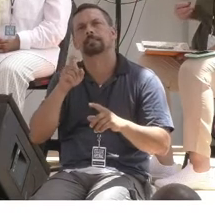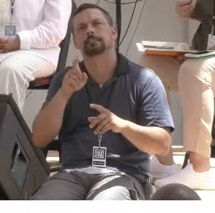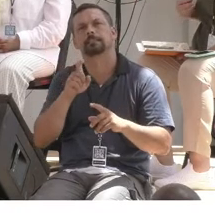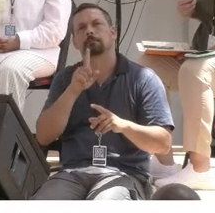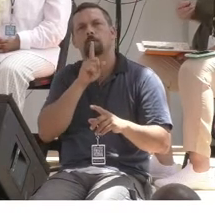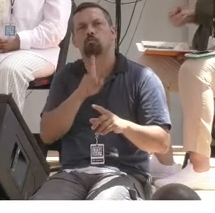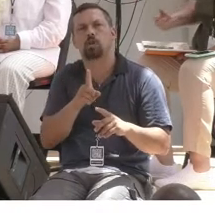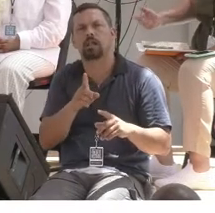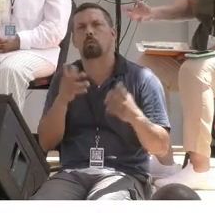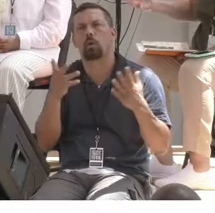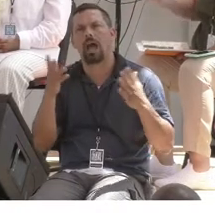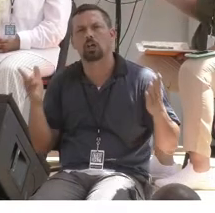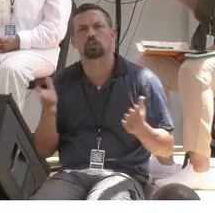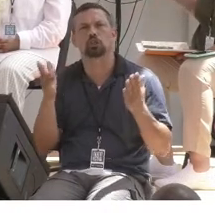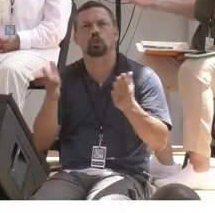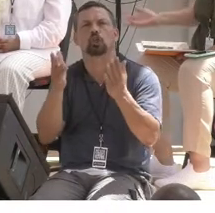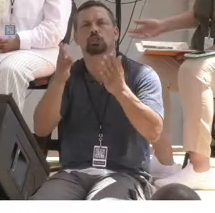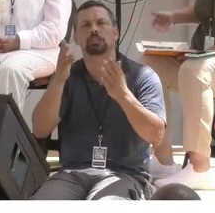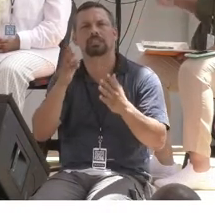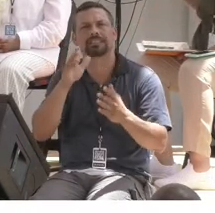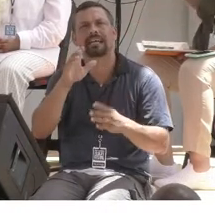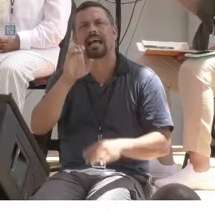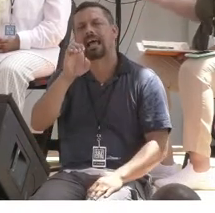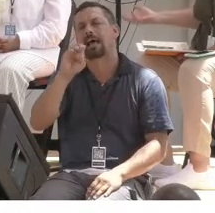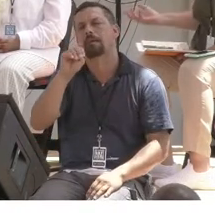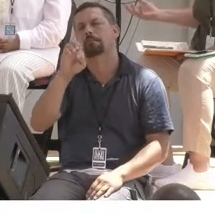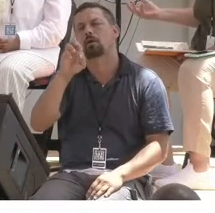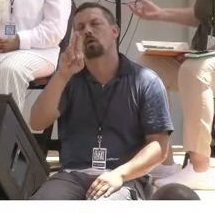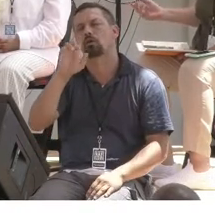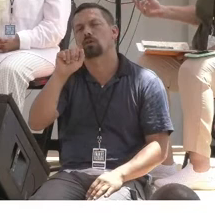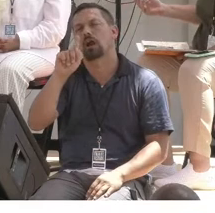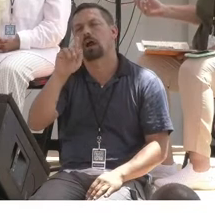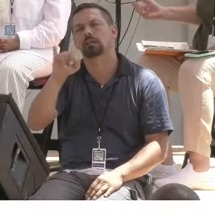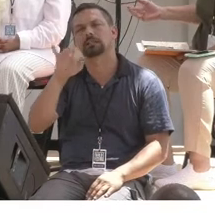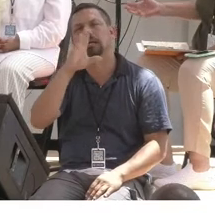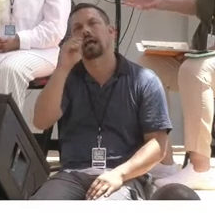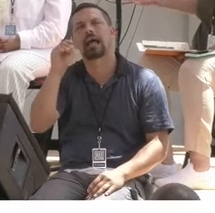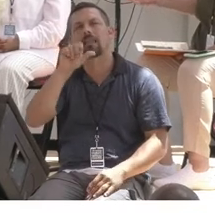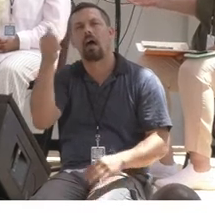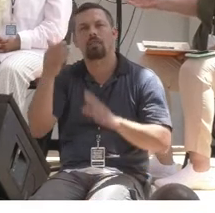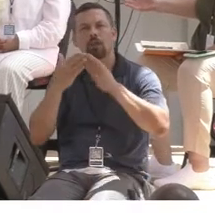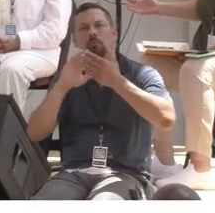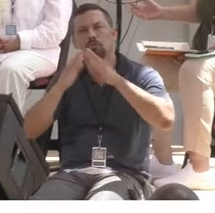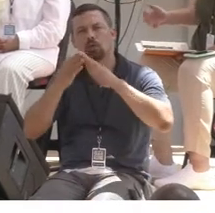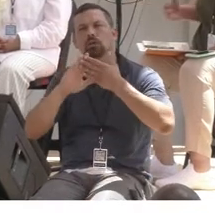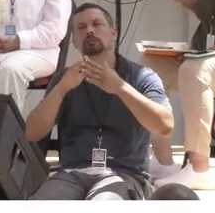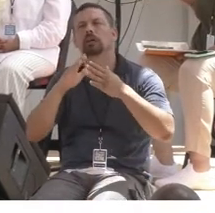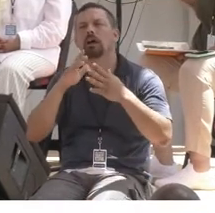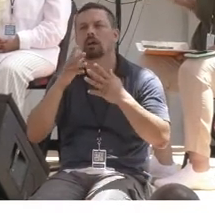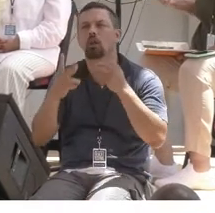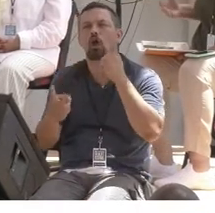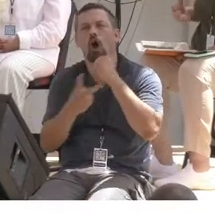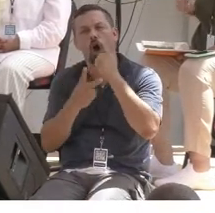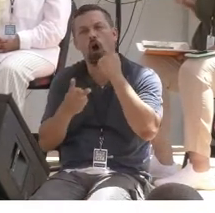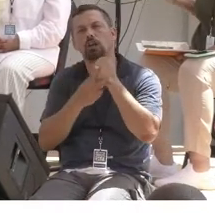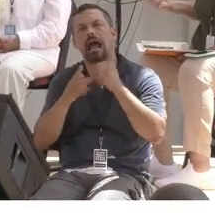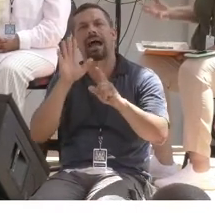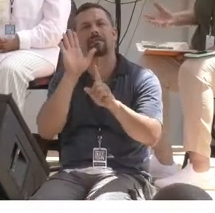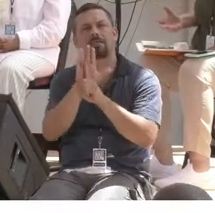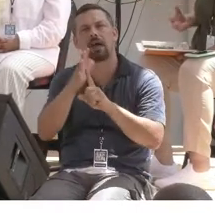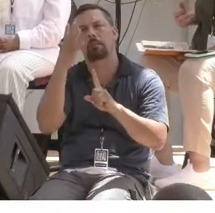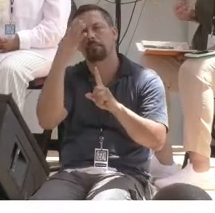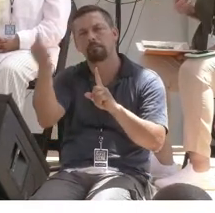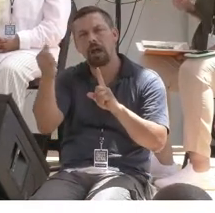really encourage, particularly the Emirati, as well as the expatriate community, to archive their